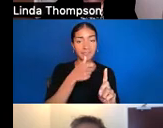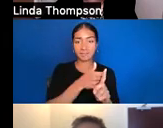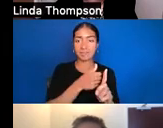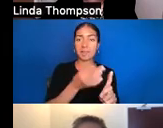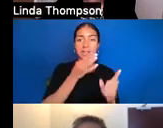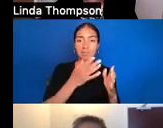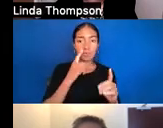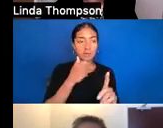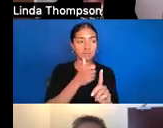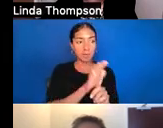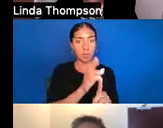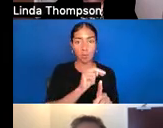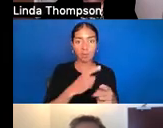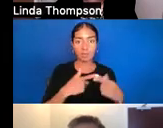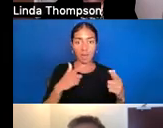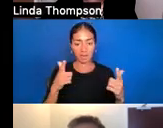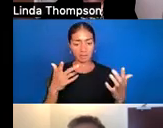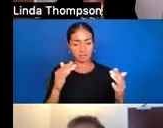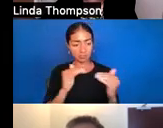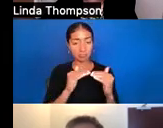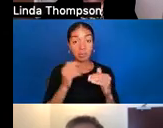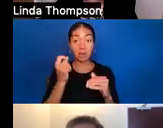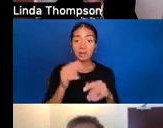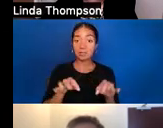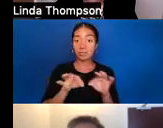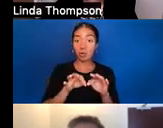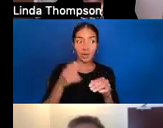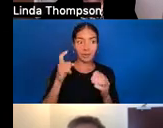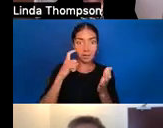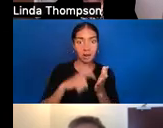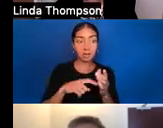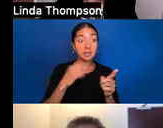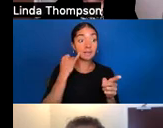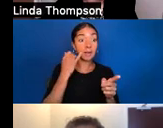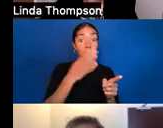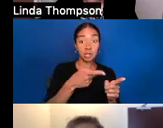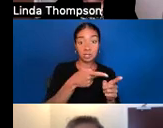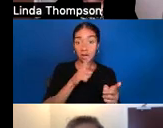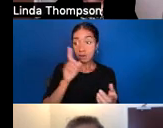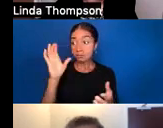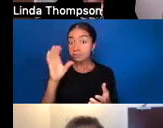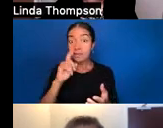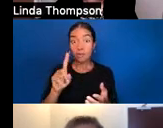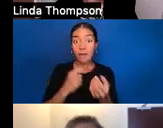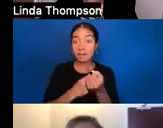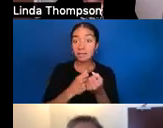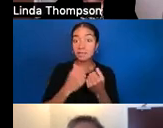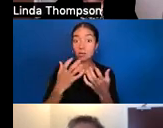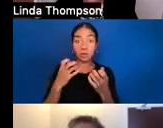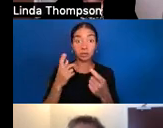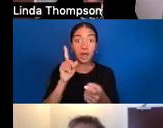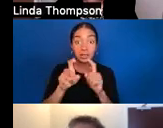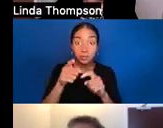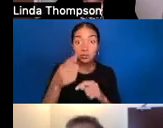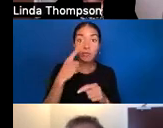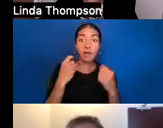do have to acknowledge that when somebody is seeking advocacy and they're looking to you for information and support and